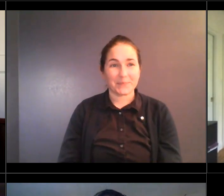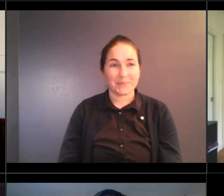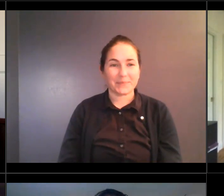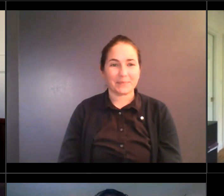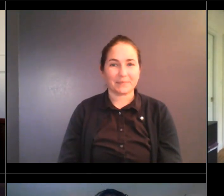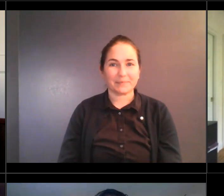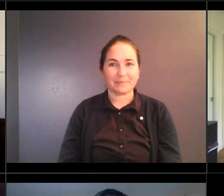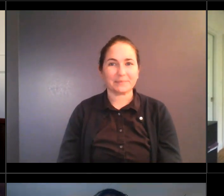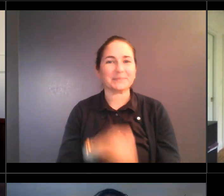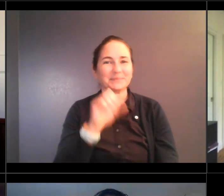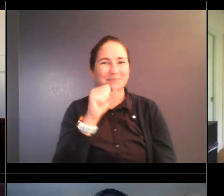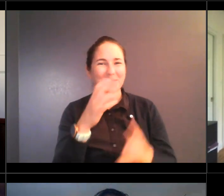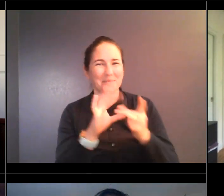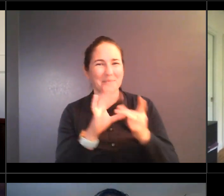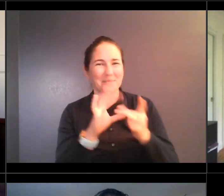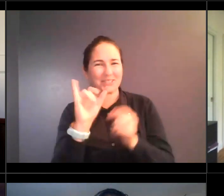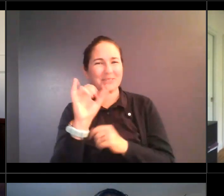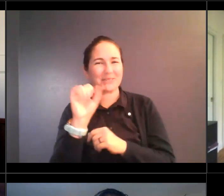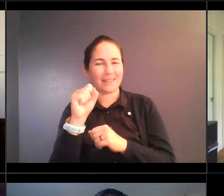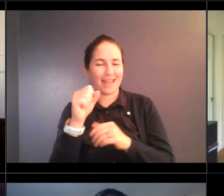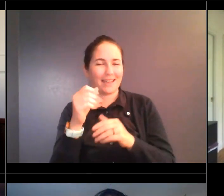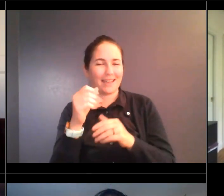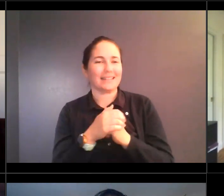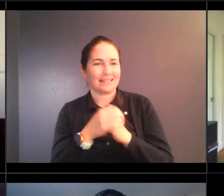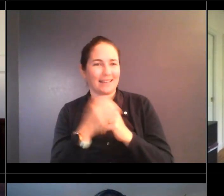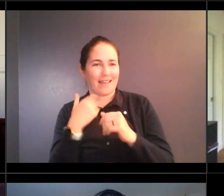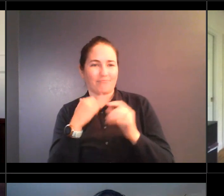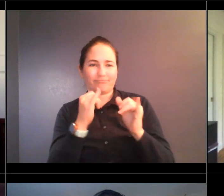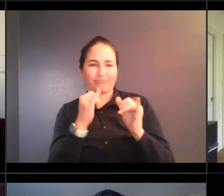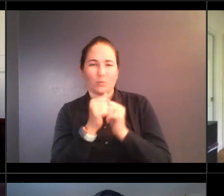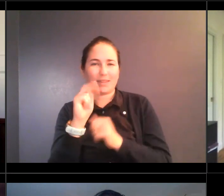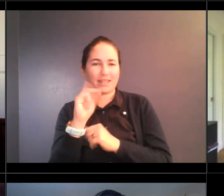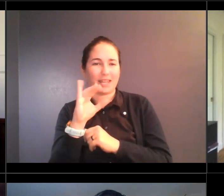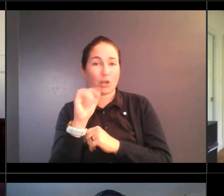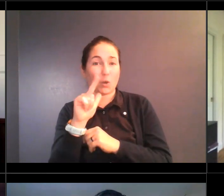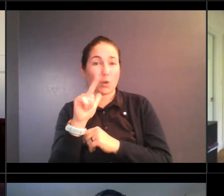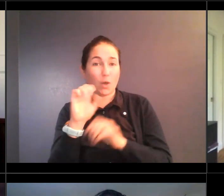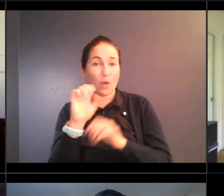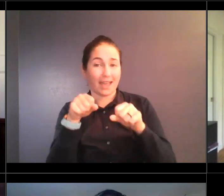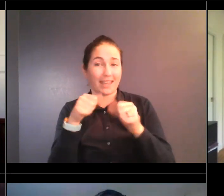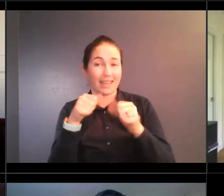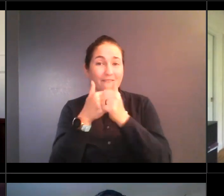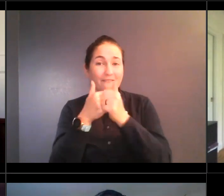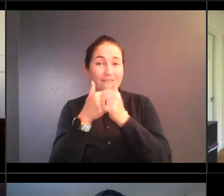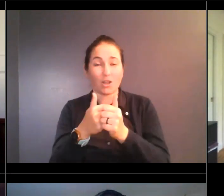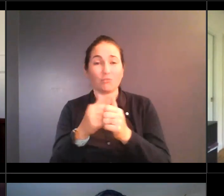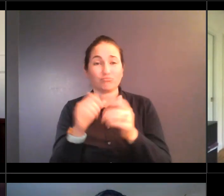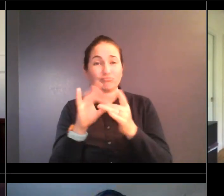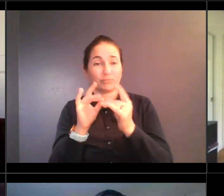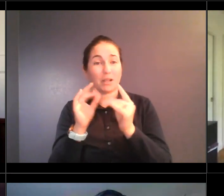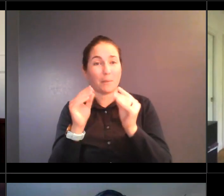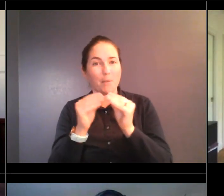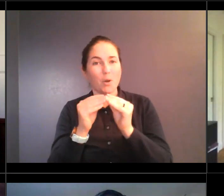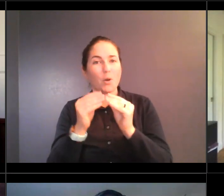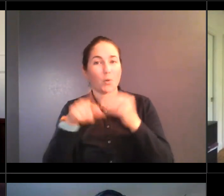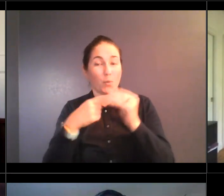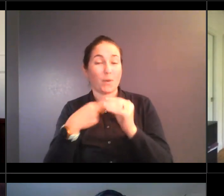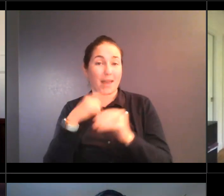I just wanted to say I share Nicole's situation of being able to actually follow talks better when I'm live